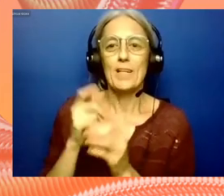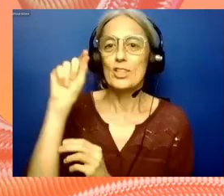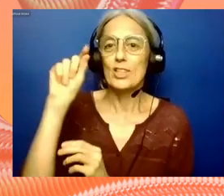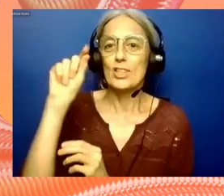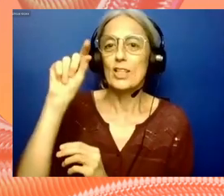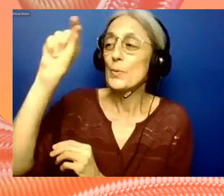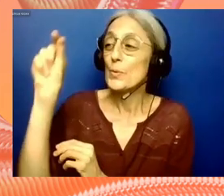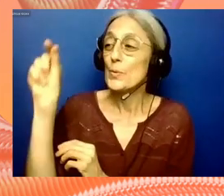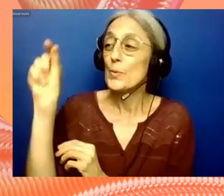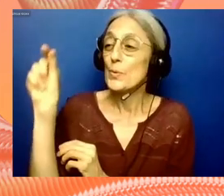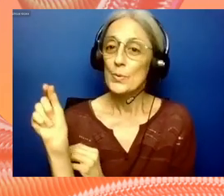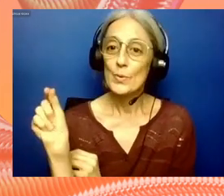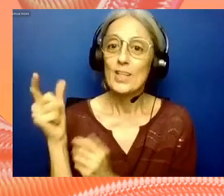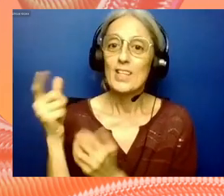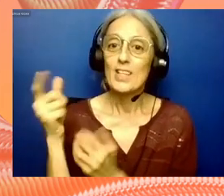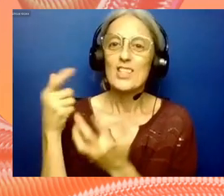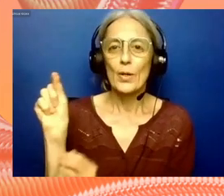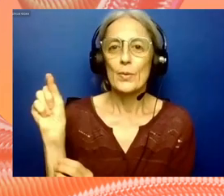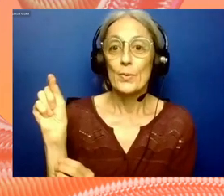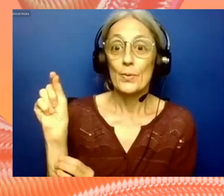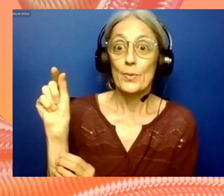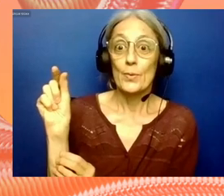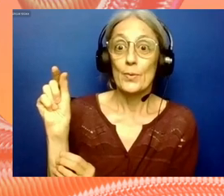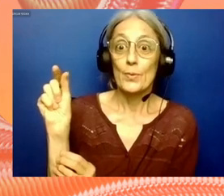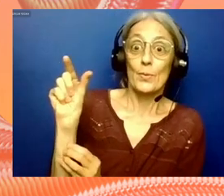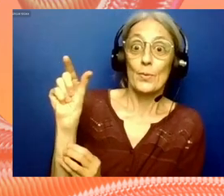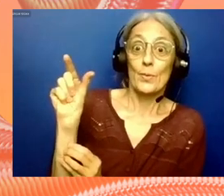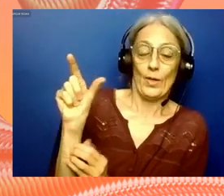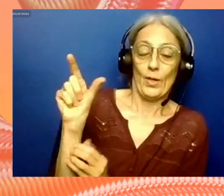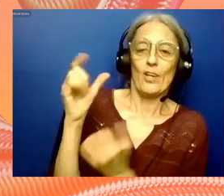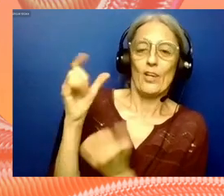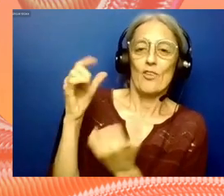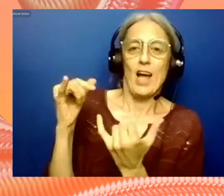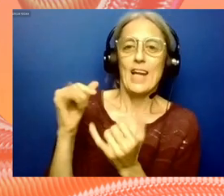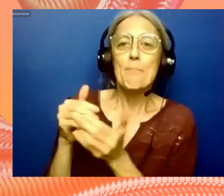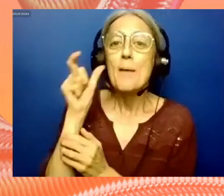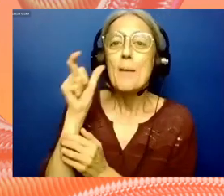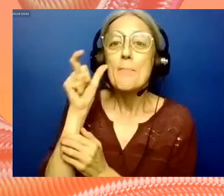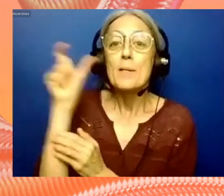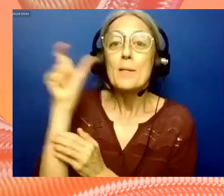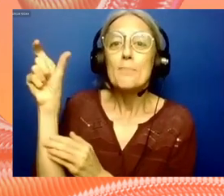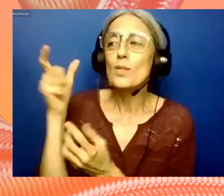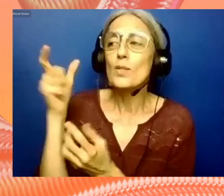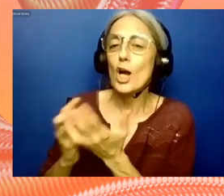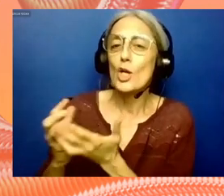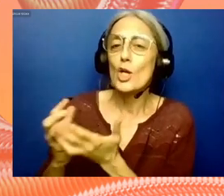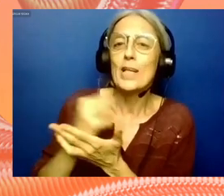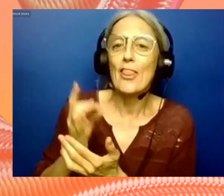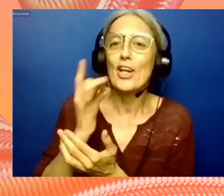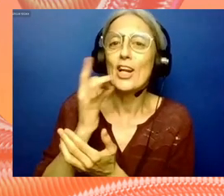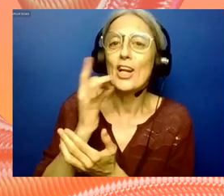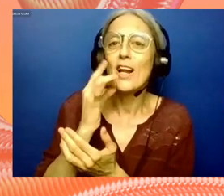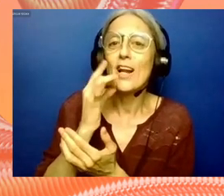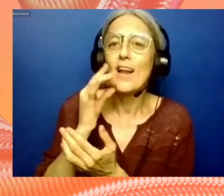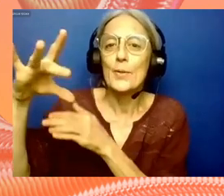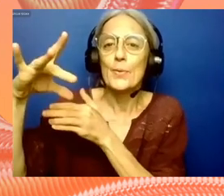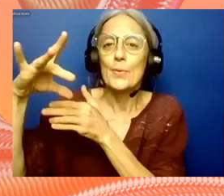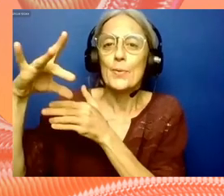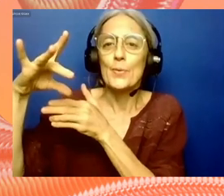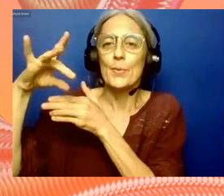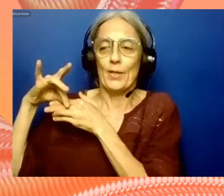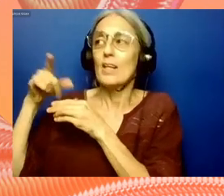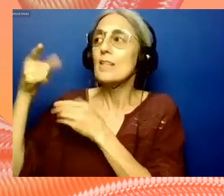gathering its light and it's finding out what it wants to be. And so all of